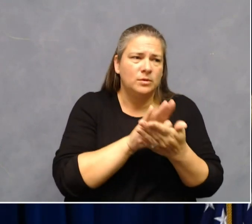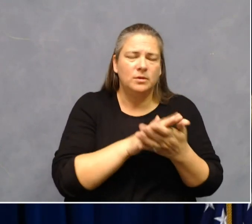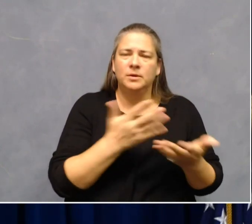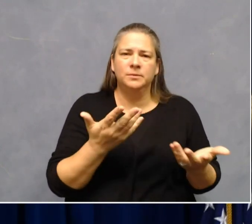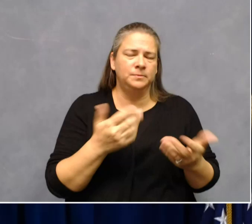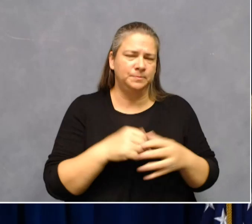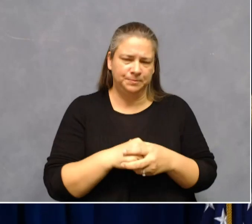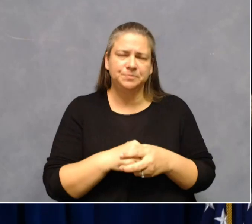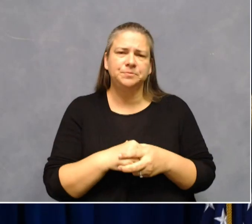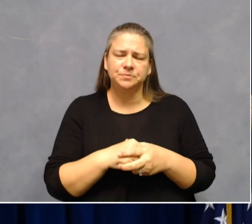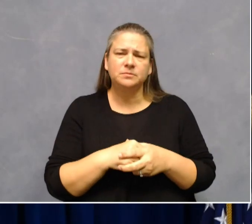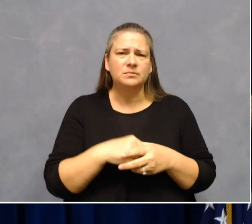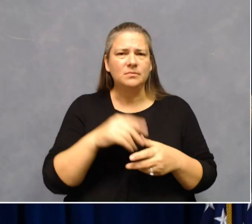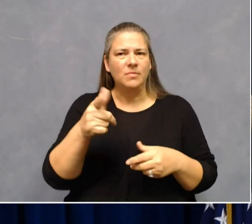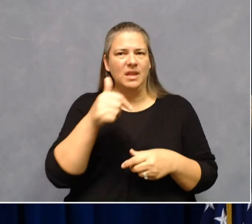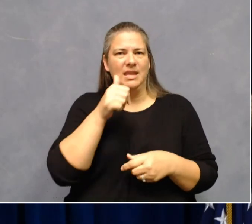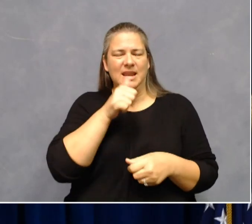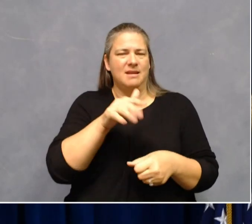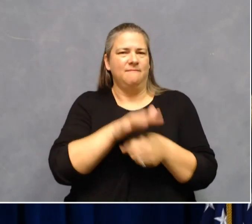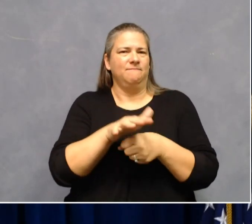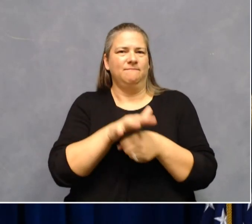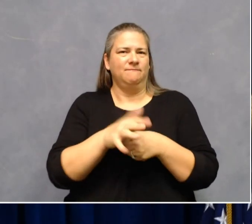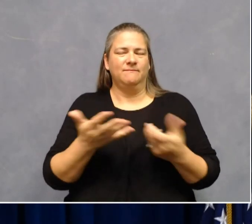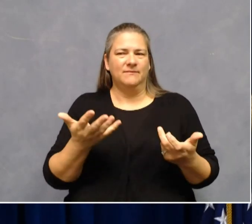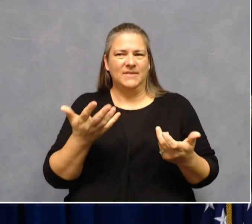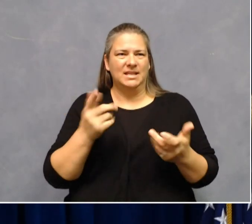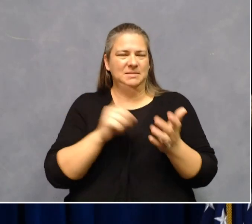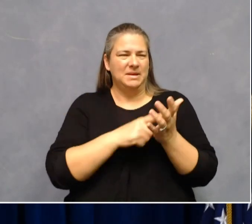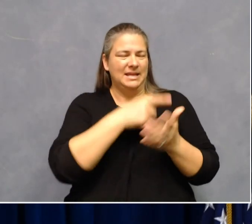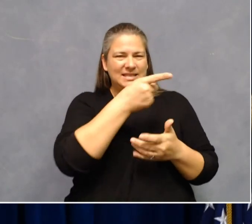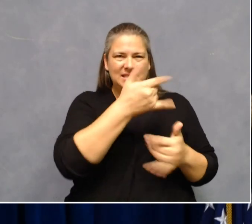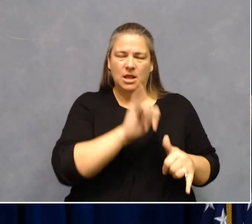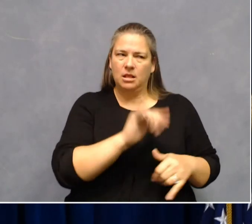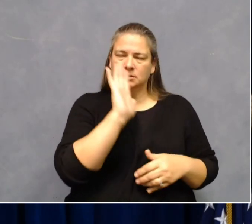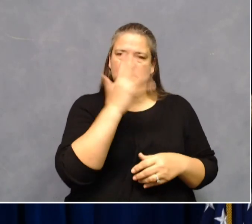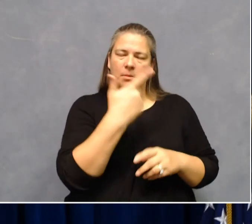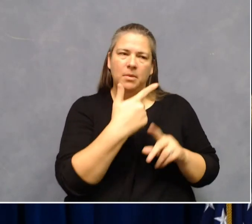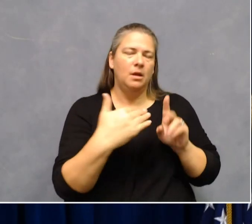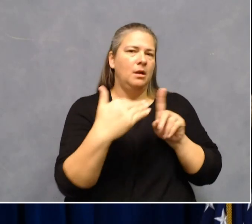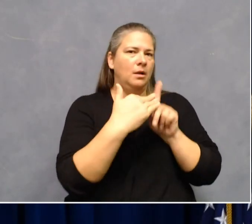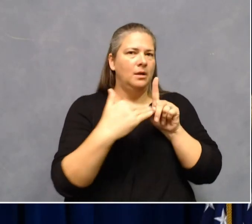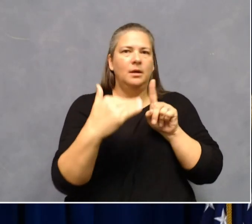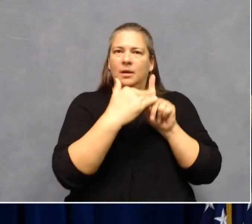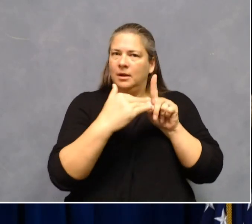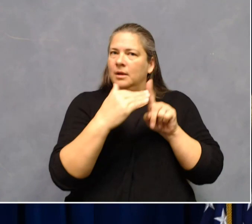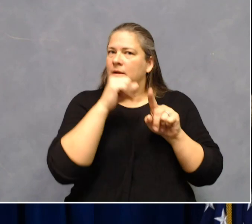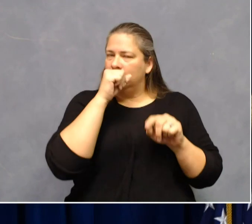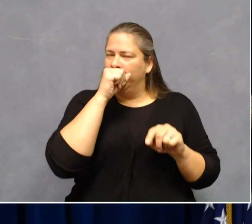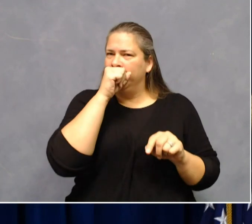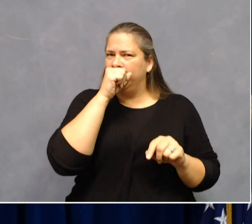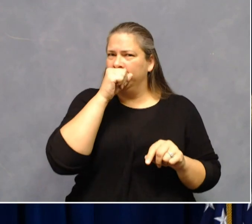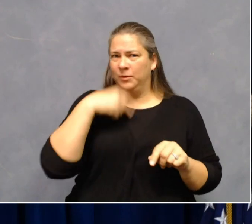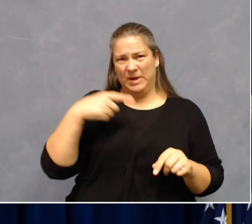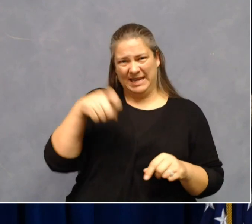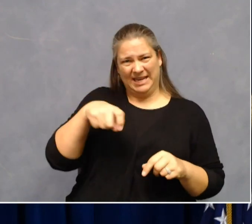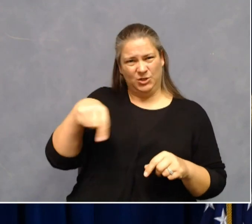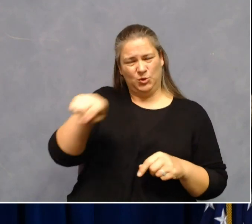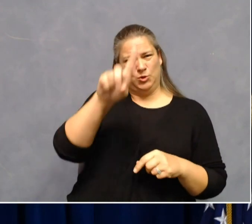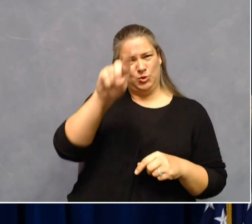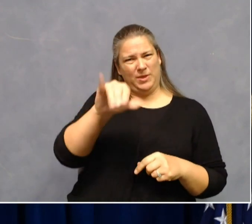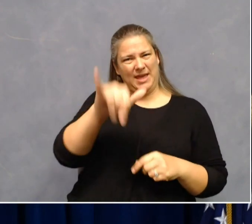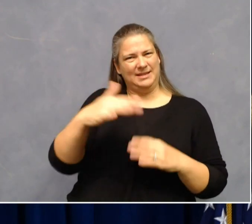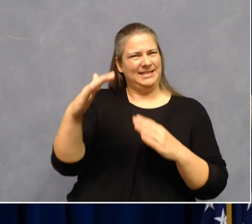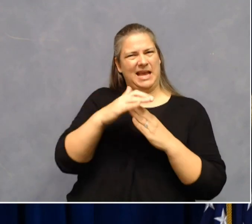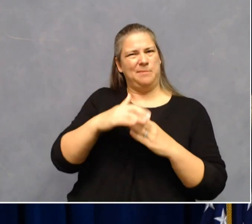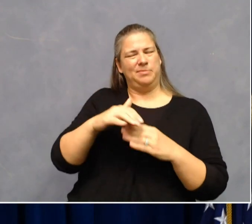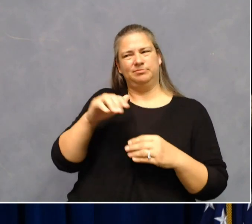Well, it hadn't had enough of us. And so while it's tough, I need you to do these things, those top 10 rules for the people